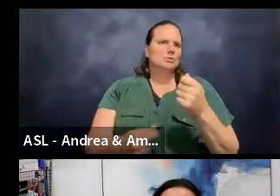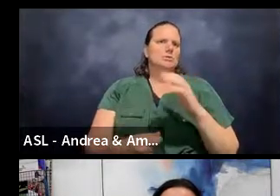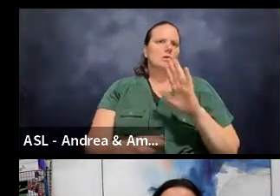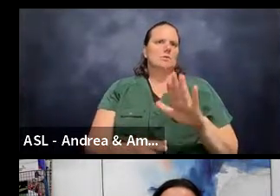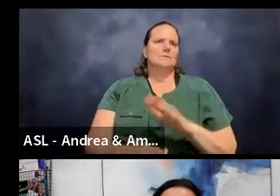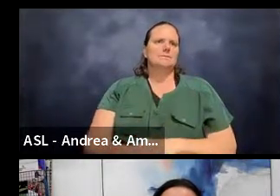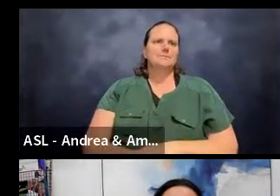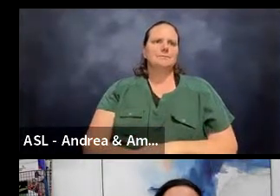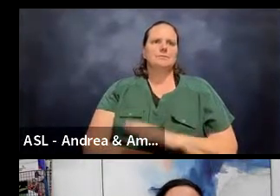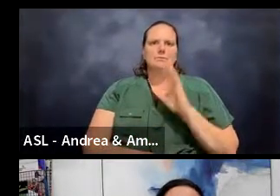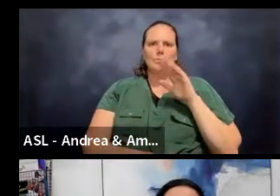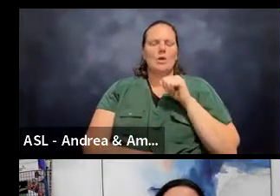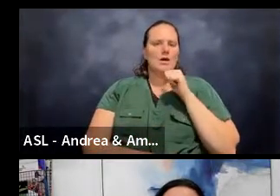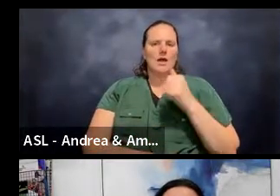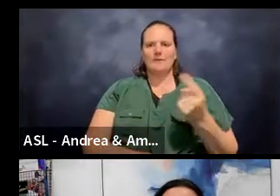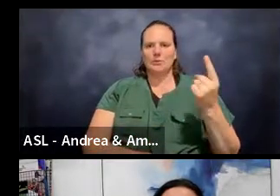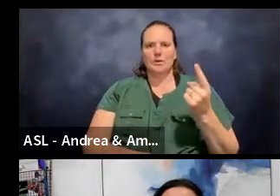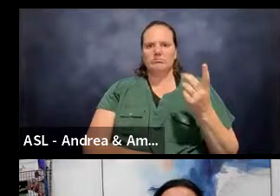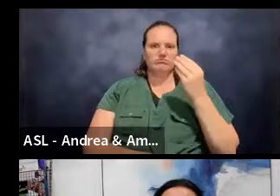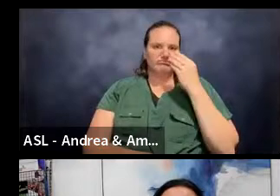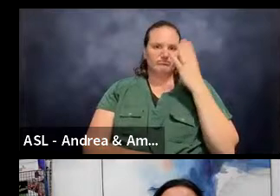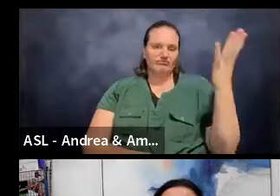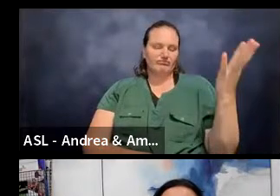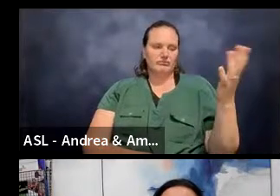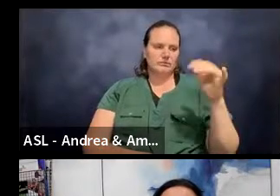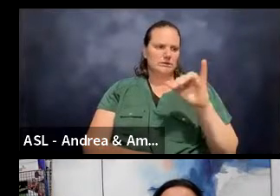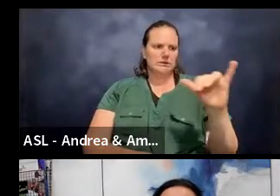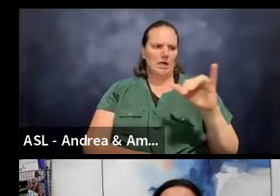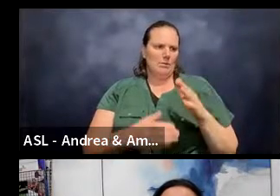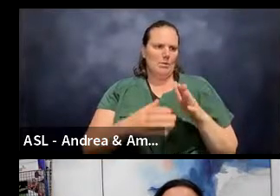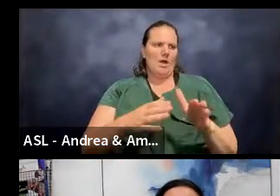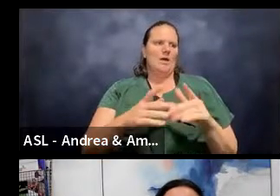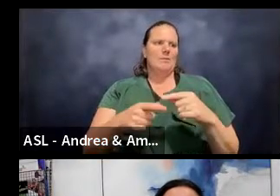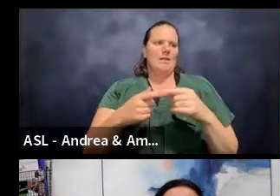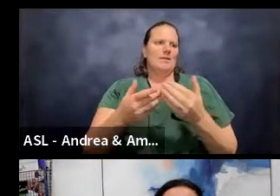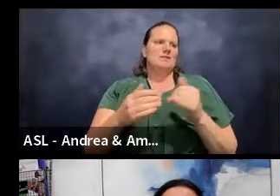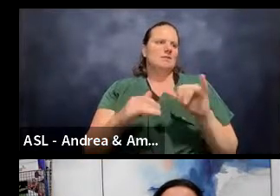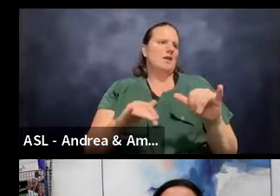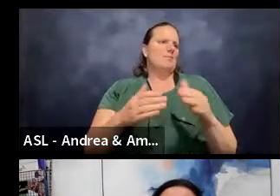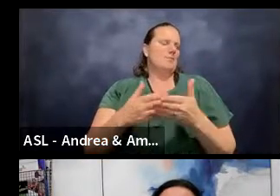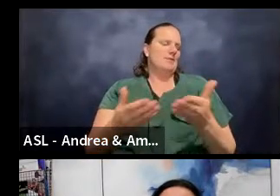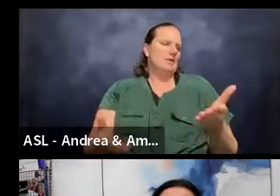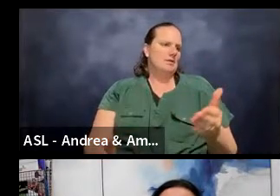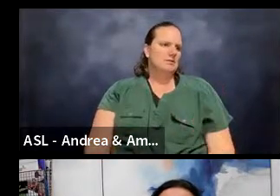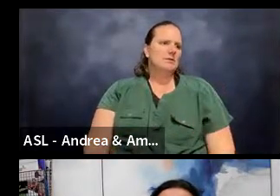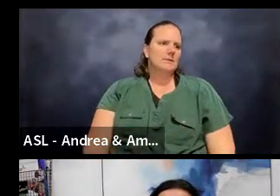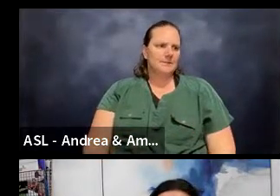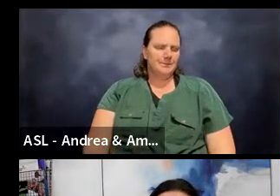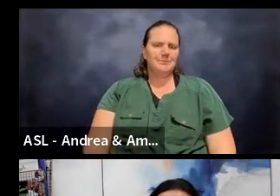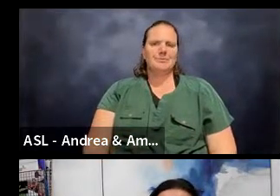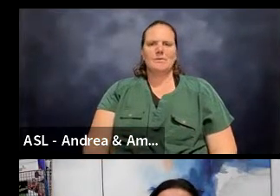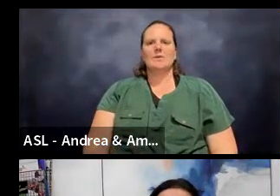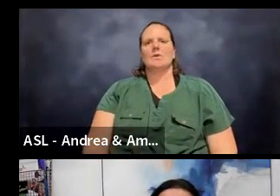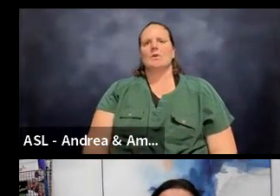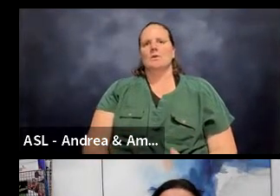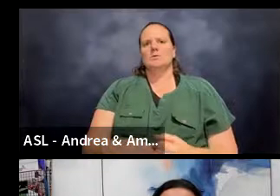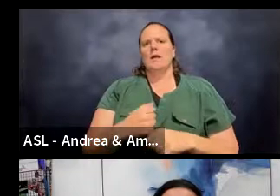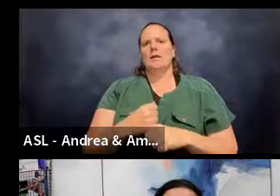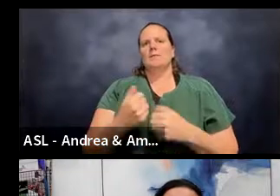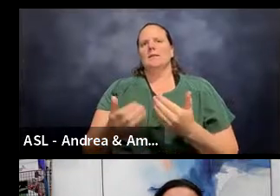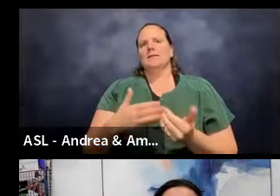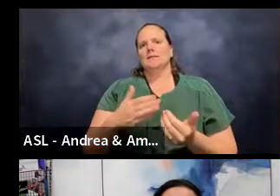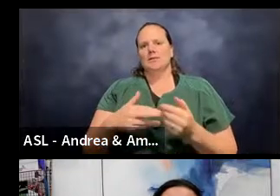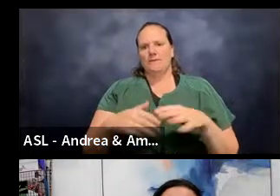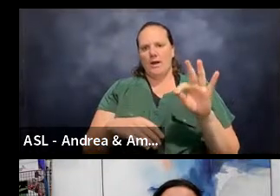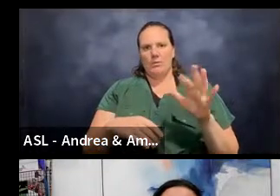know not everybody cares to the same level about the same things. And so we try to make it easy to find what you're looking for.